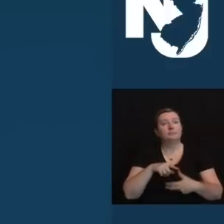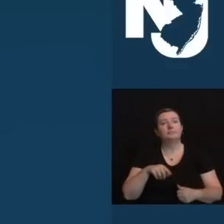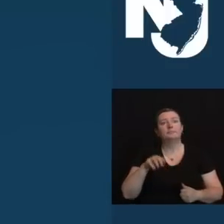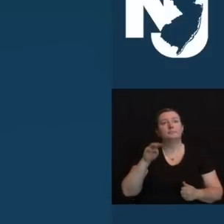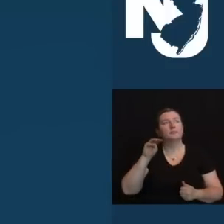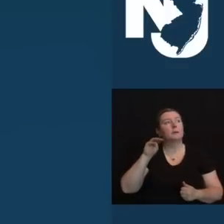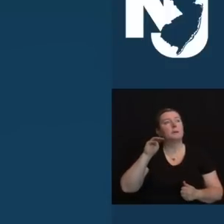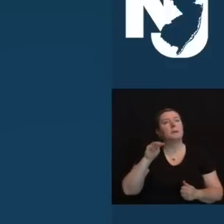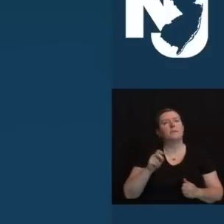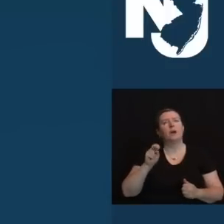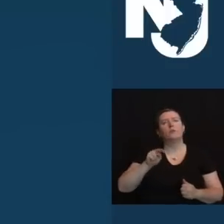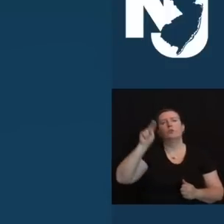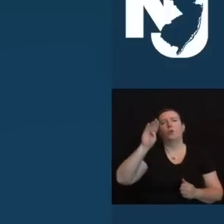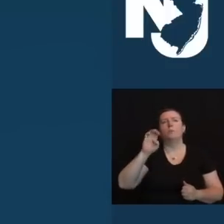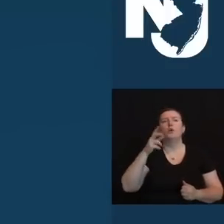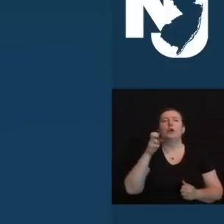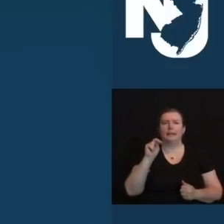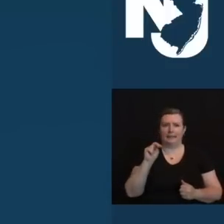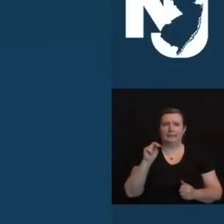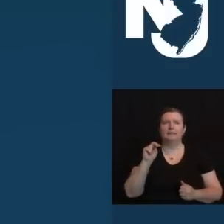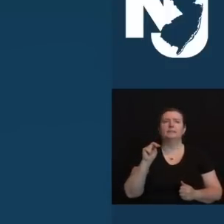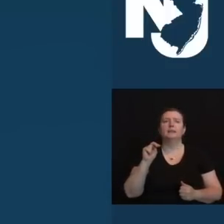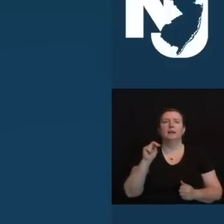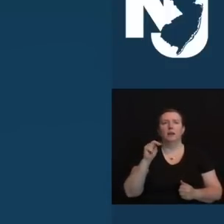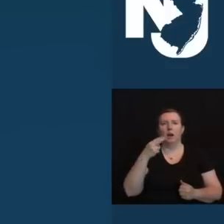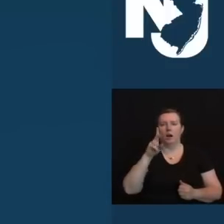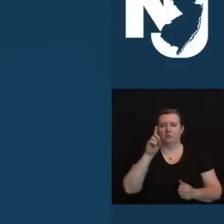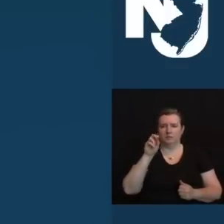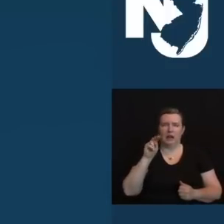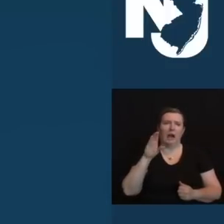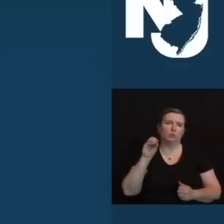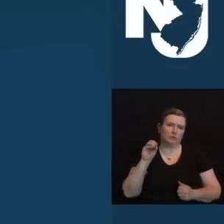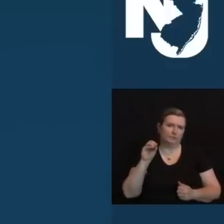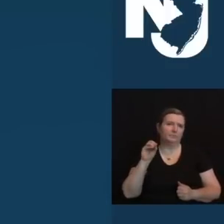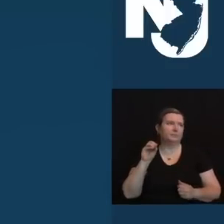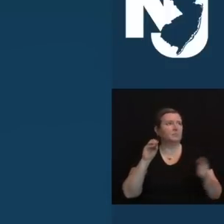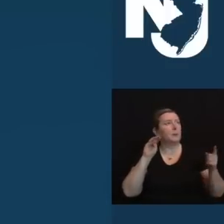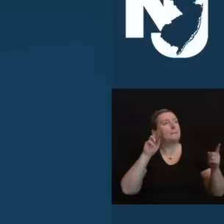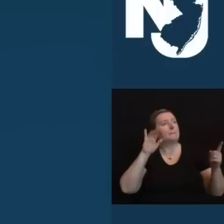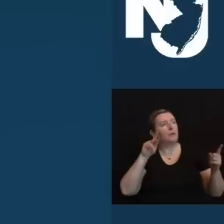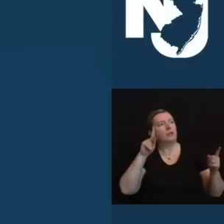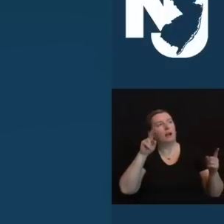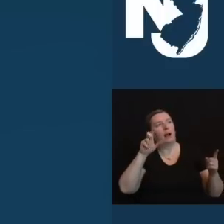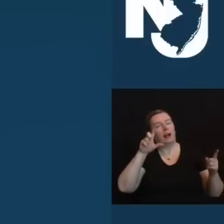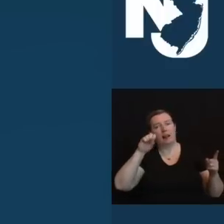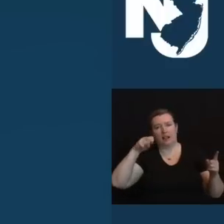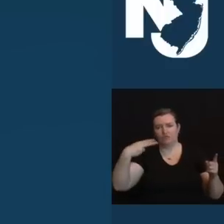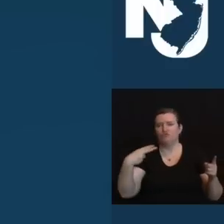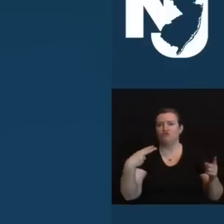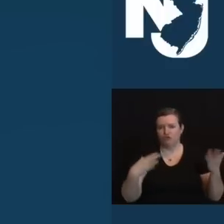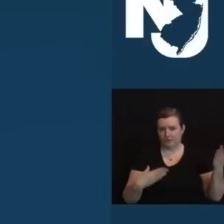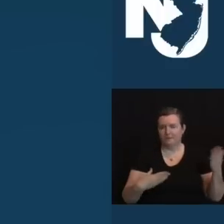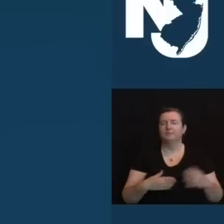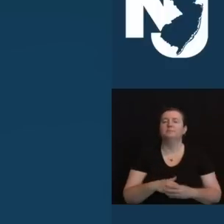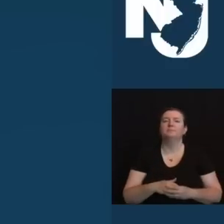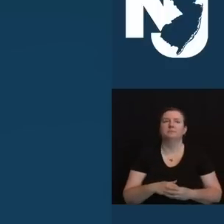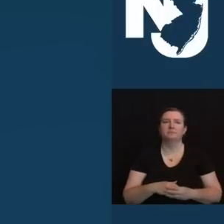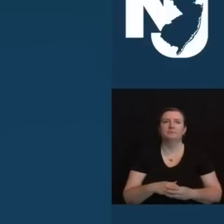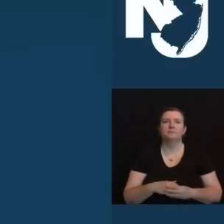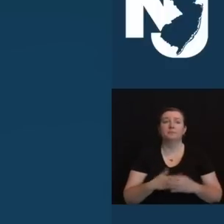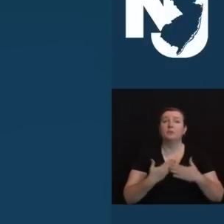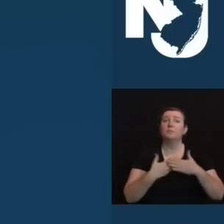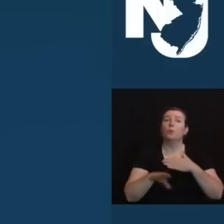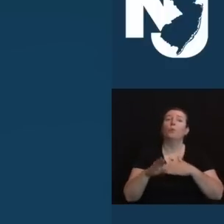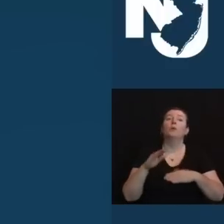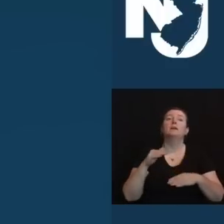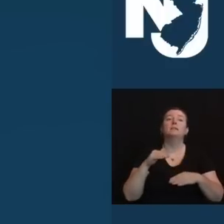North Bergen, a great community in Hudson County. And that was the home of Mary Klesch. You can see Mary there. She was born in